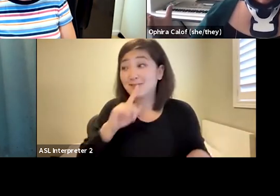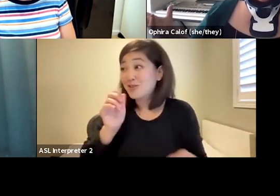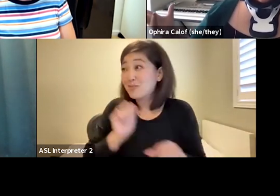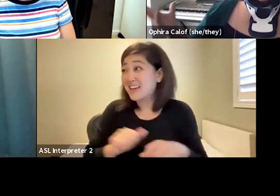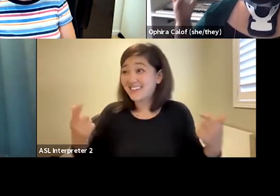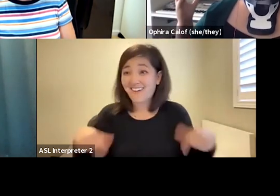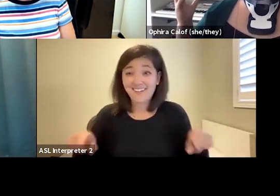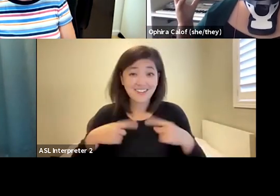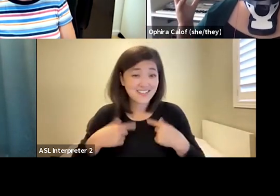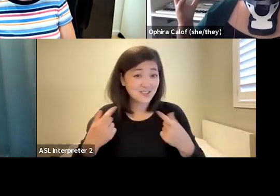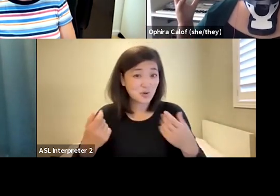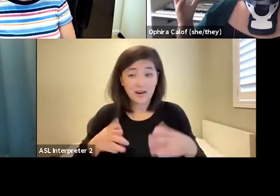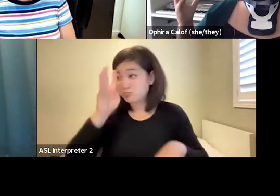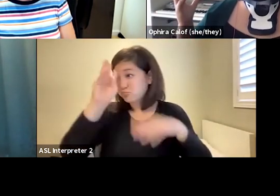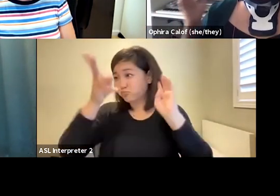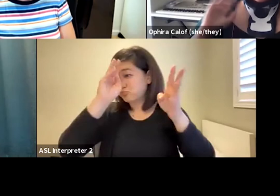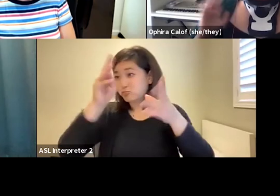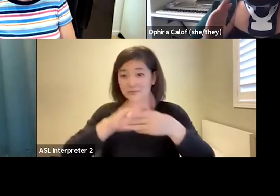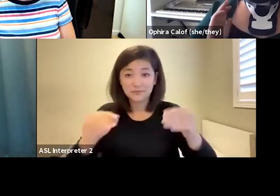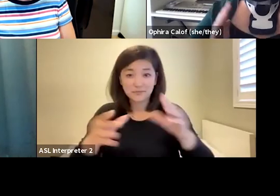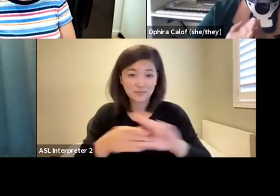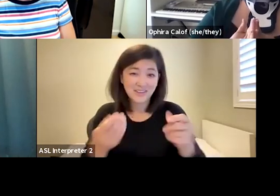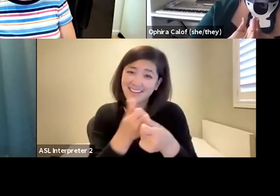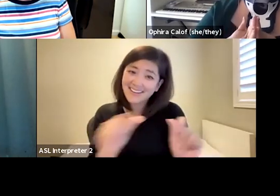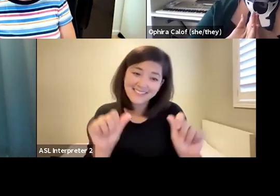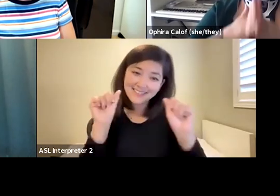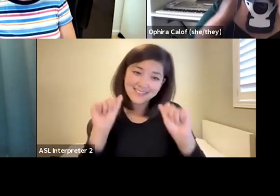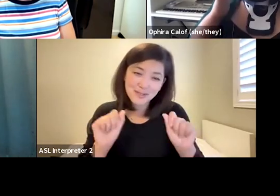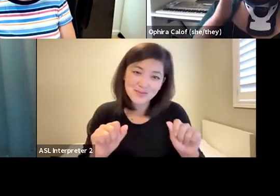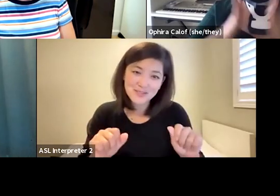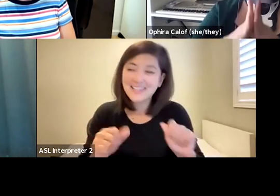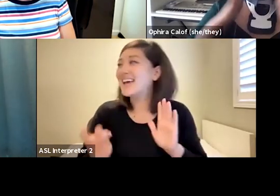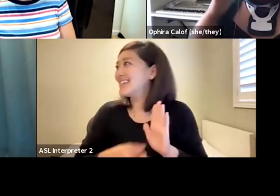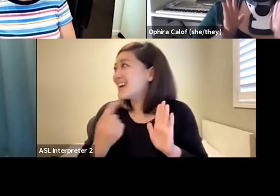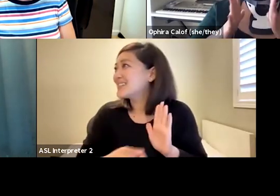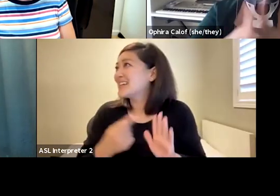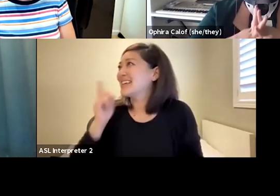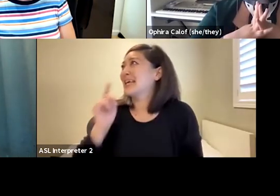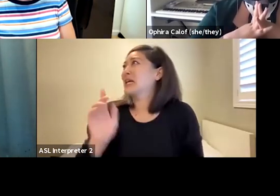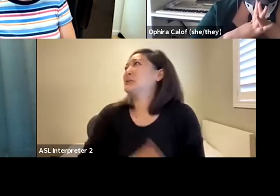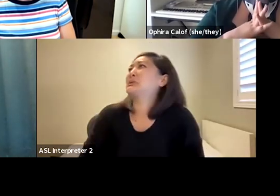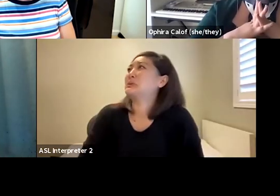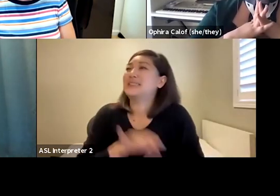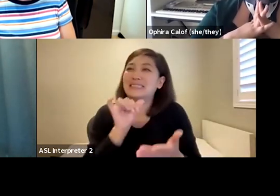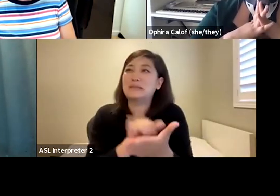is possible. And it sometimes feels like it's not, but if I can say one major